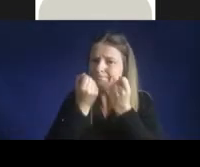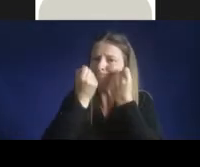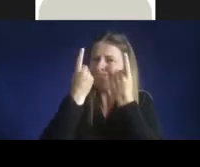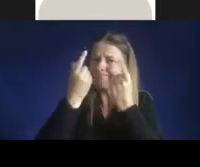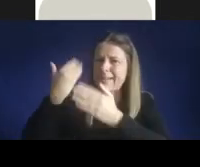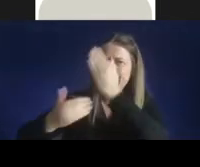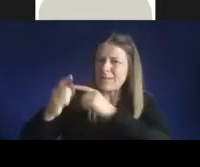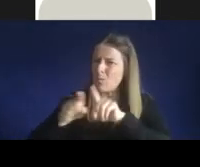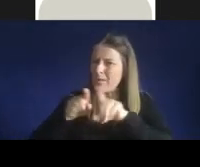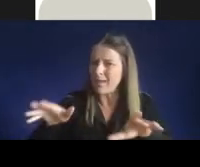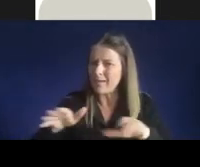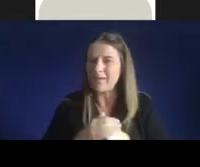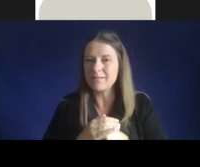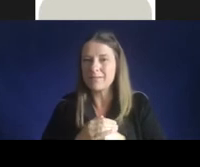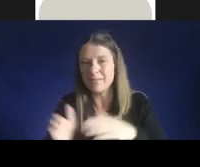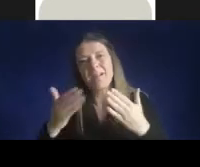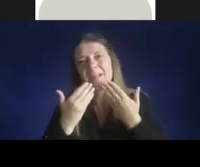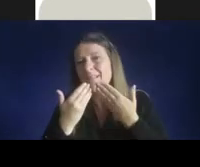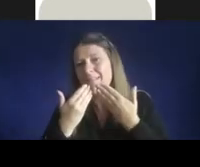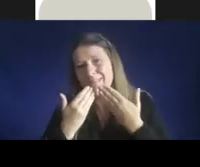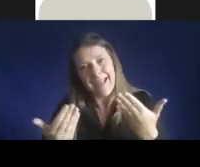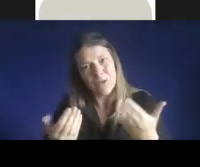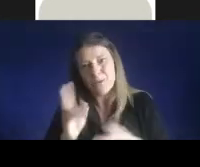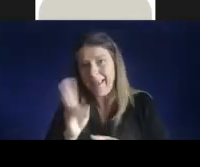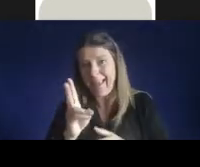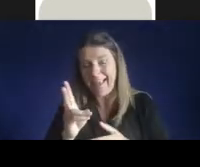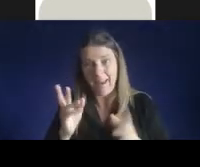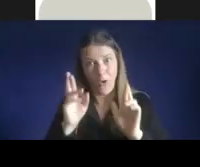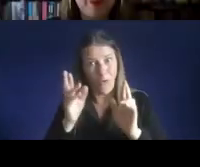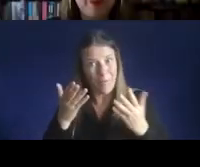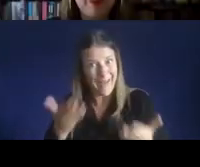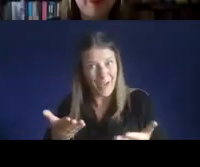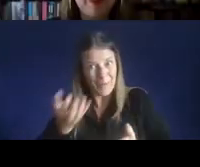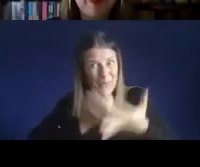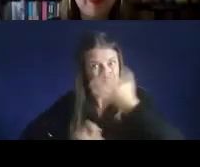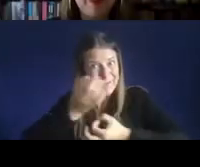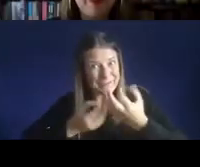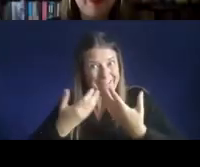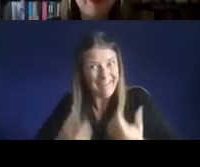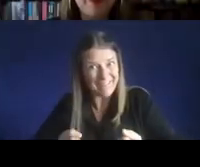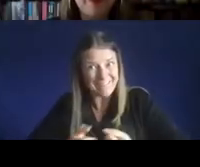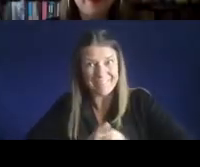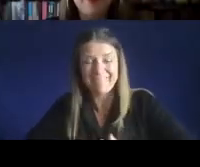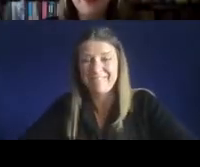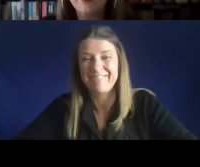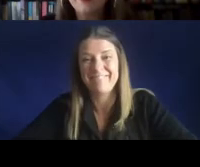Thank you again for coming along, and I hope now I can answer some questions.